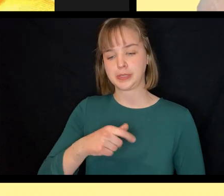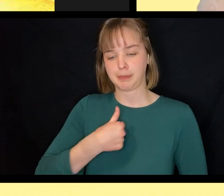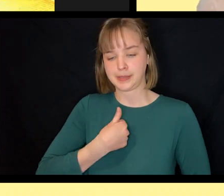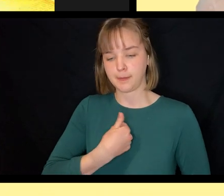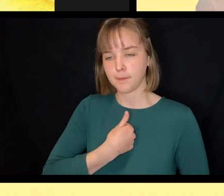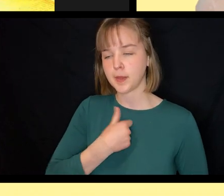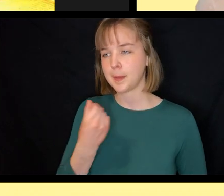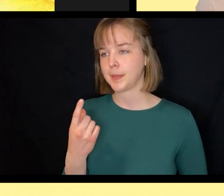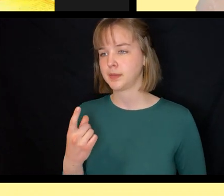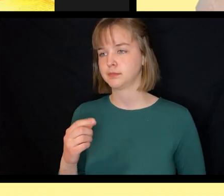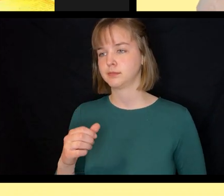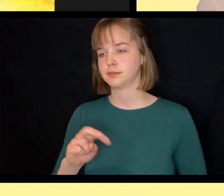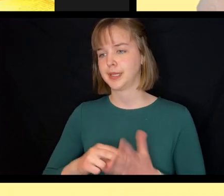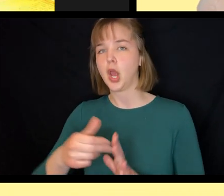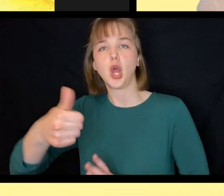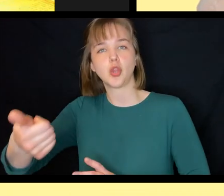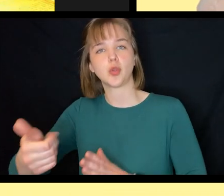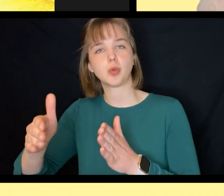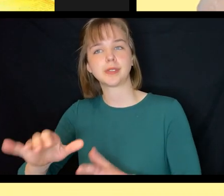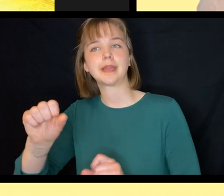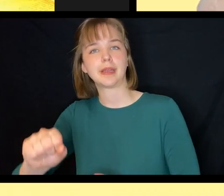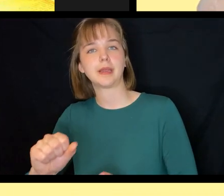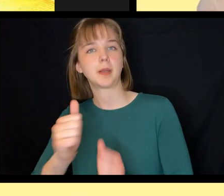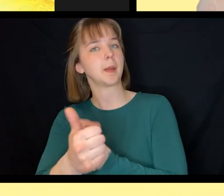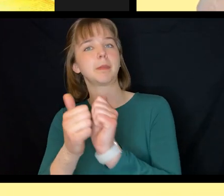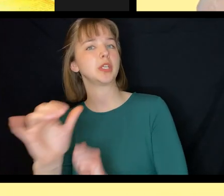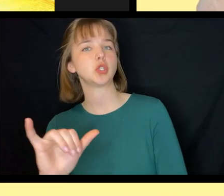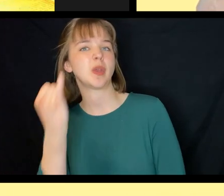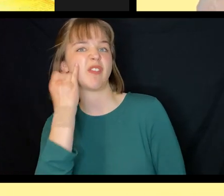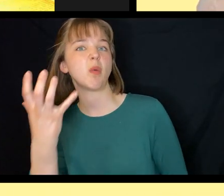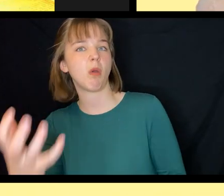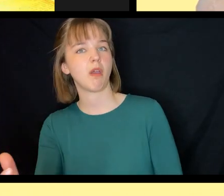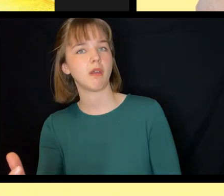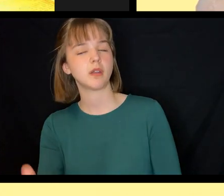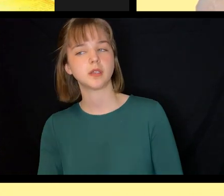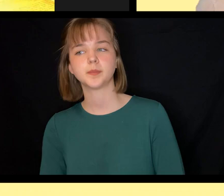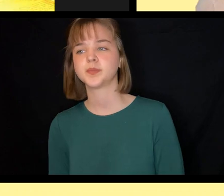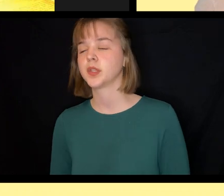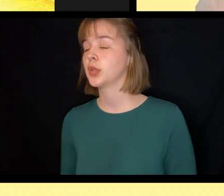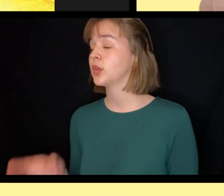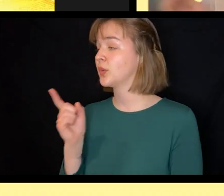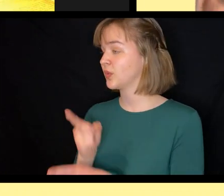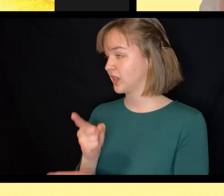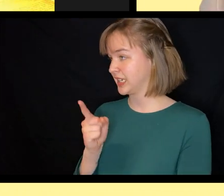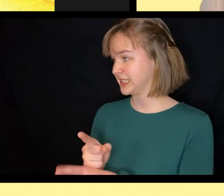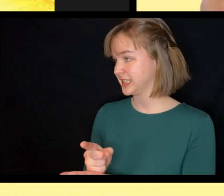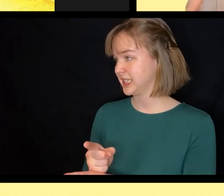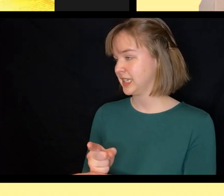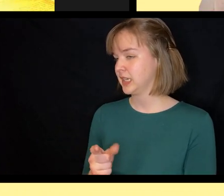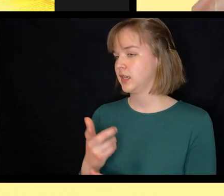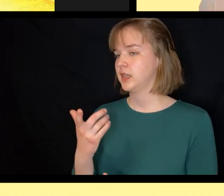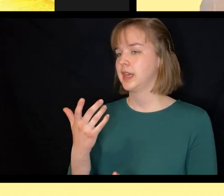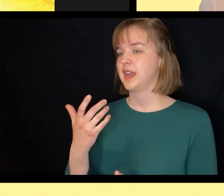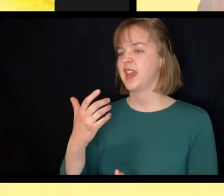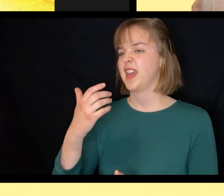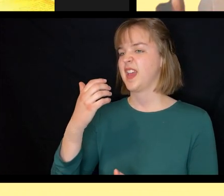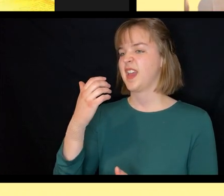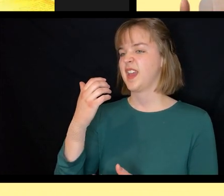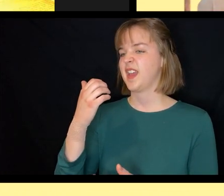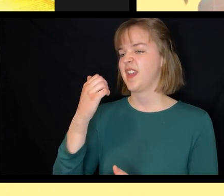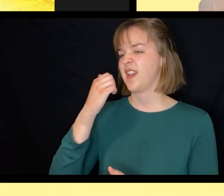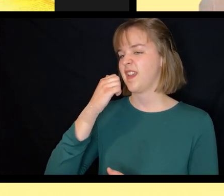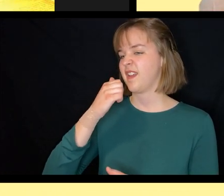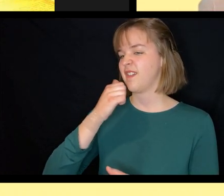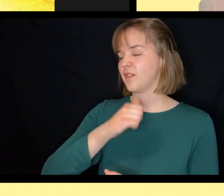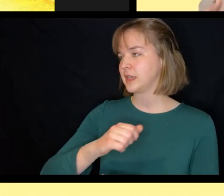too. So like that's the big thing for me. Yeah, definitely. I think at every Olympics or Paralympic